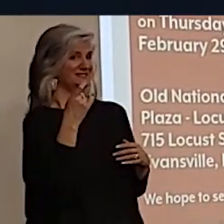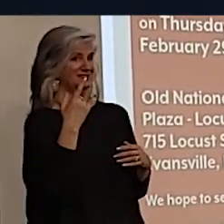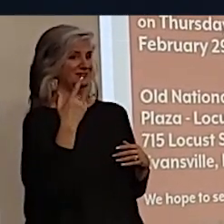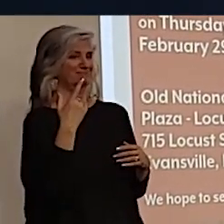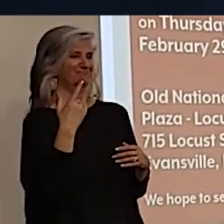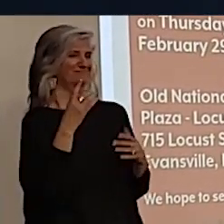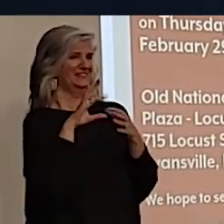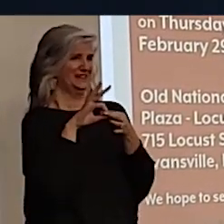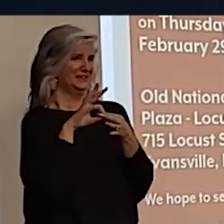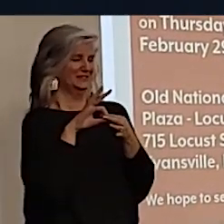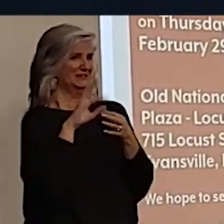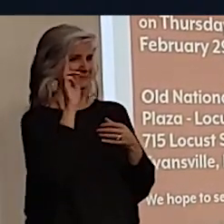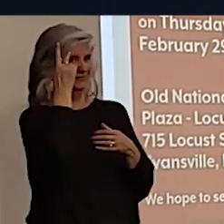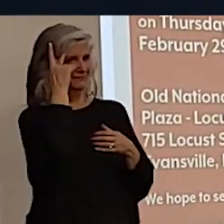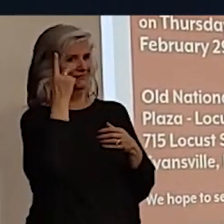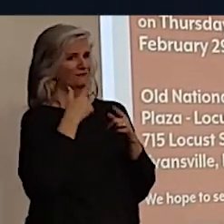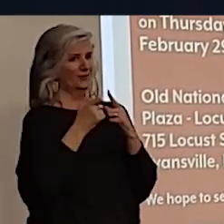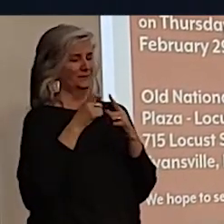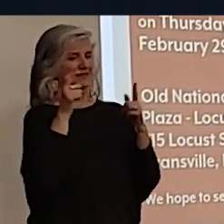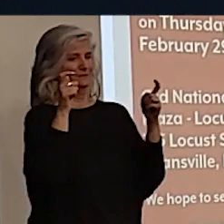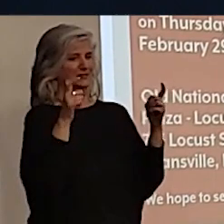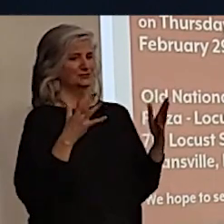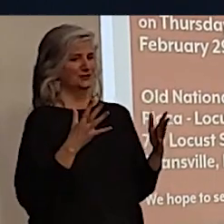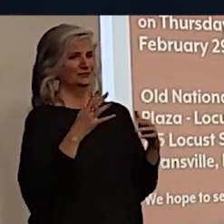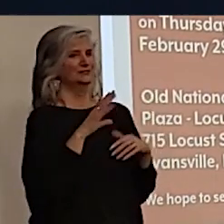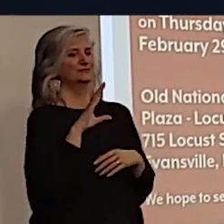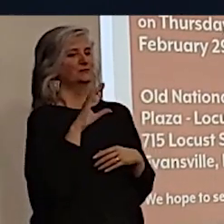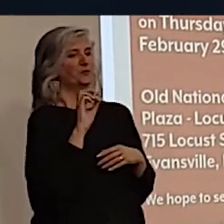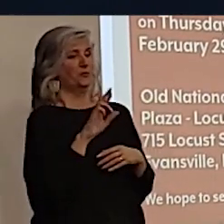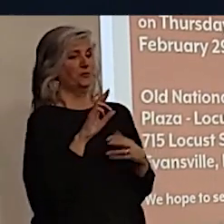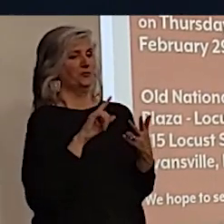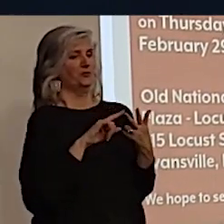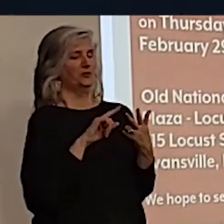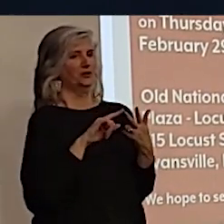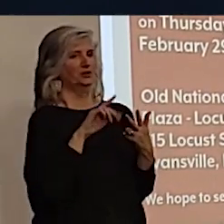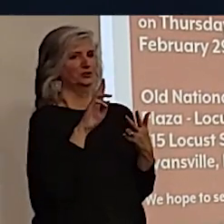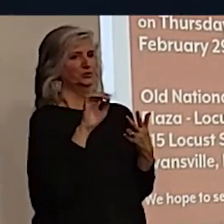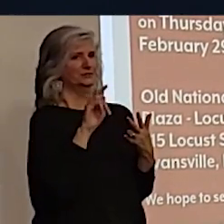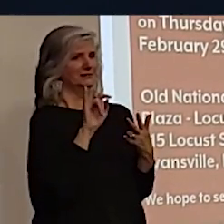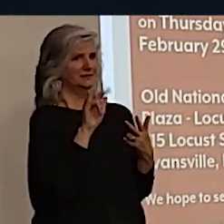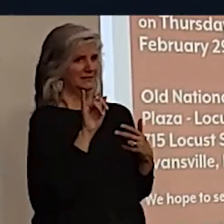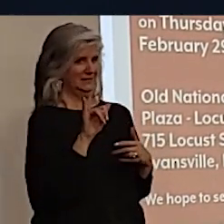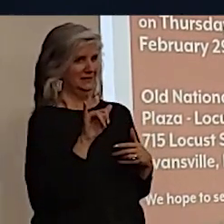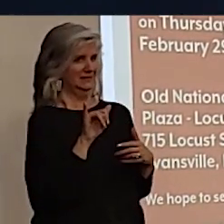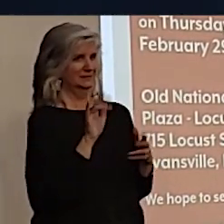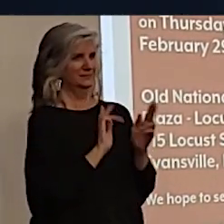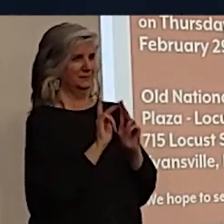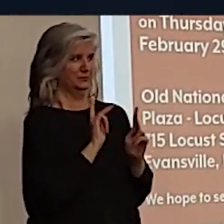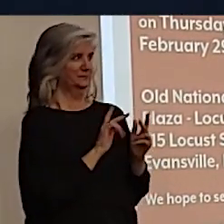politicos from the administration, or utility folks. Yeah.